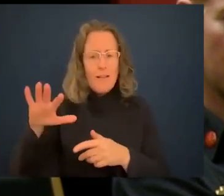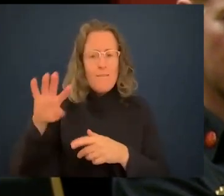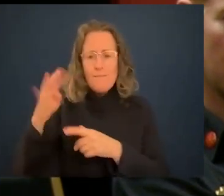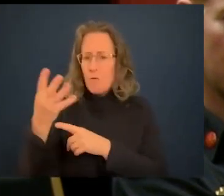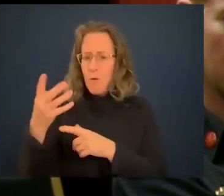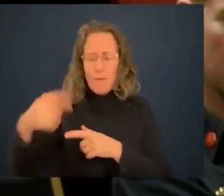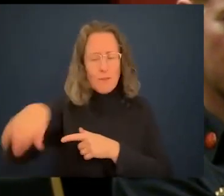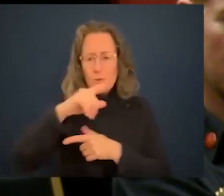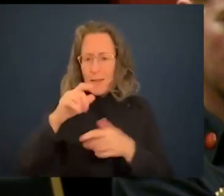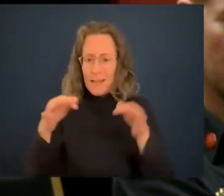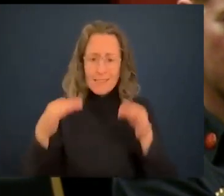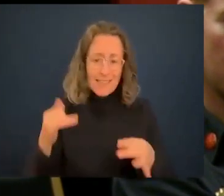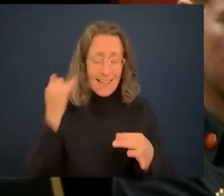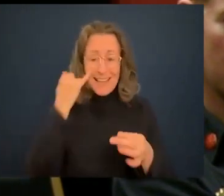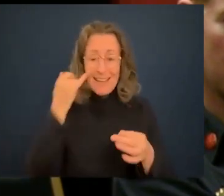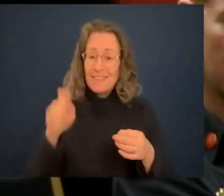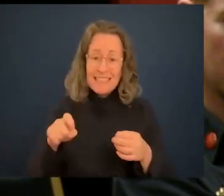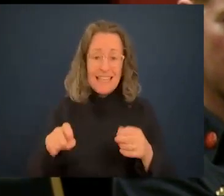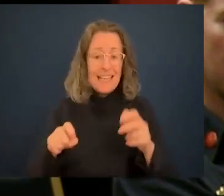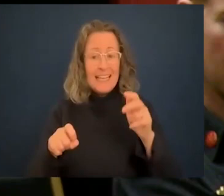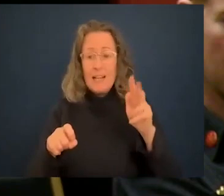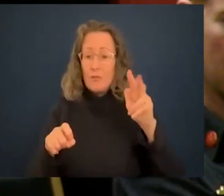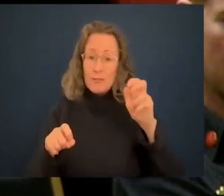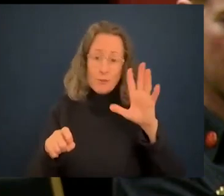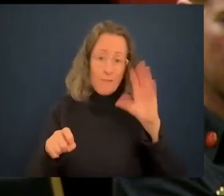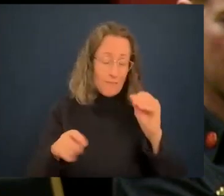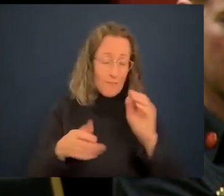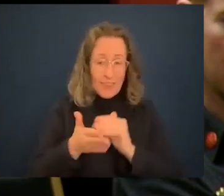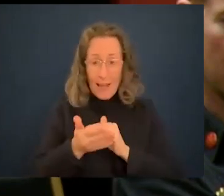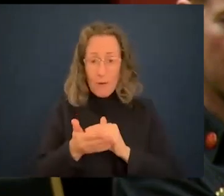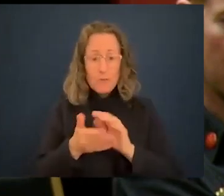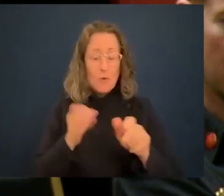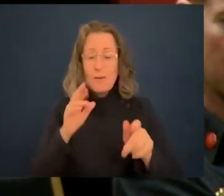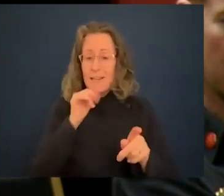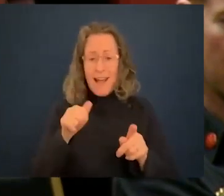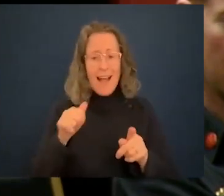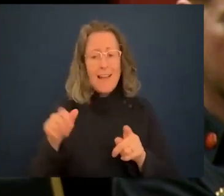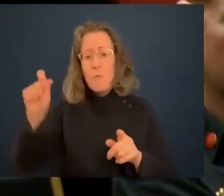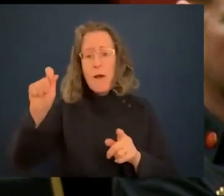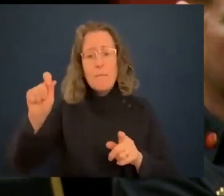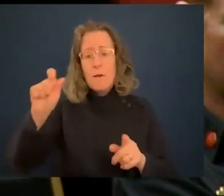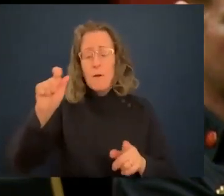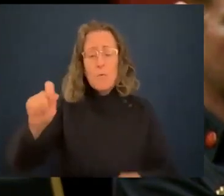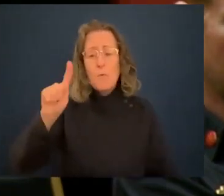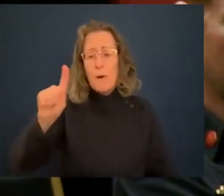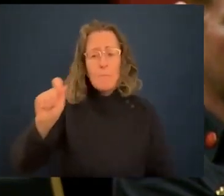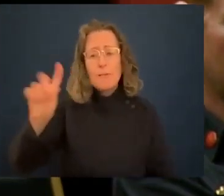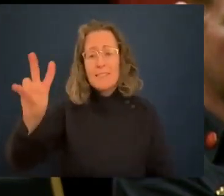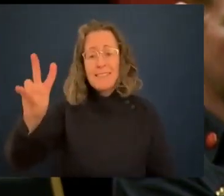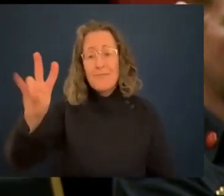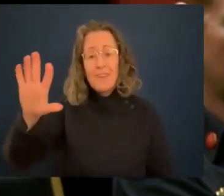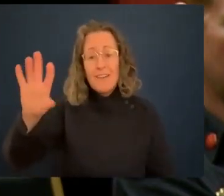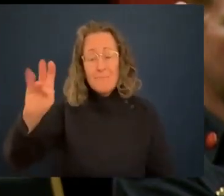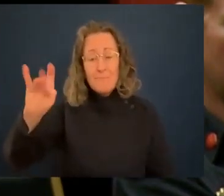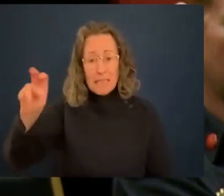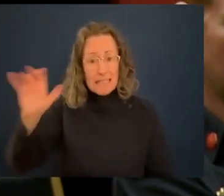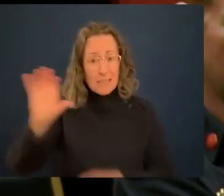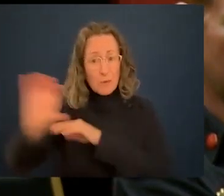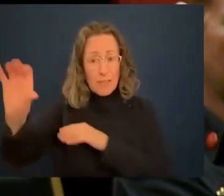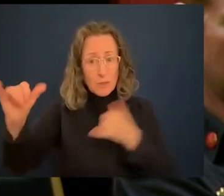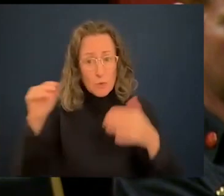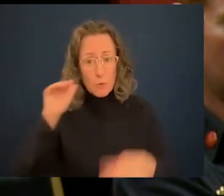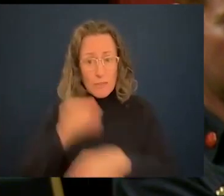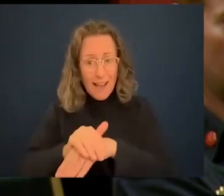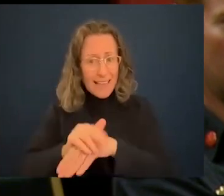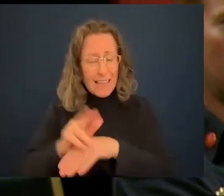no need to set aside 1.7 million dollars because no one's going to use it between now and April 4th and if the only reason you want to use